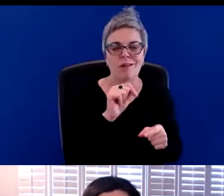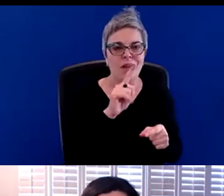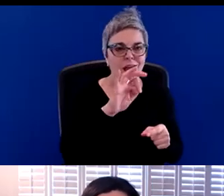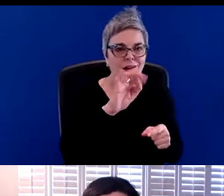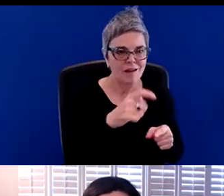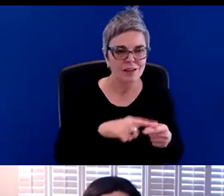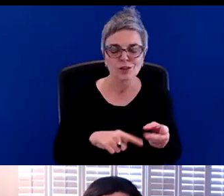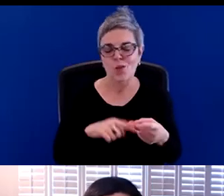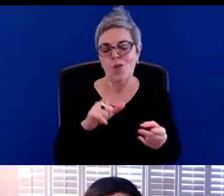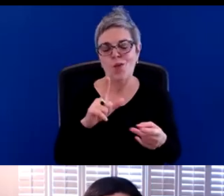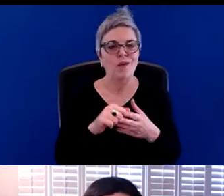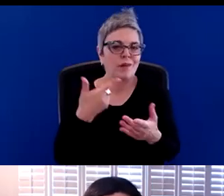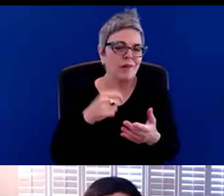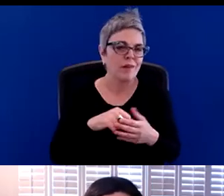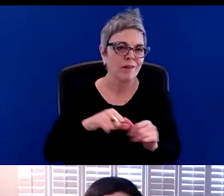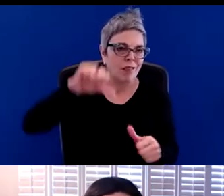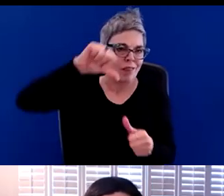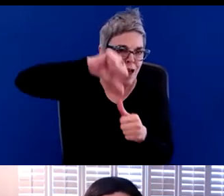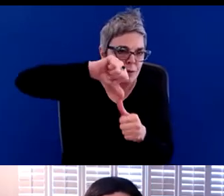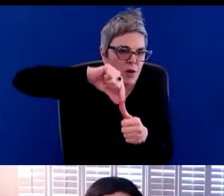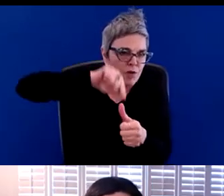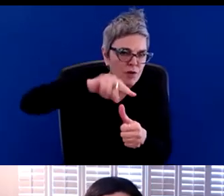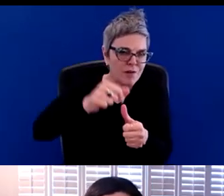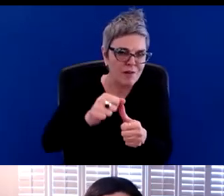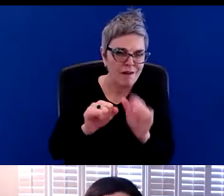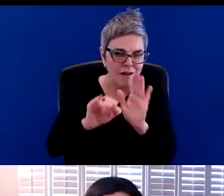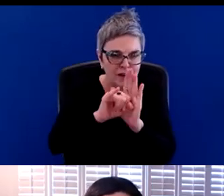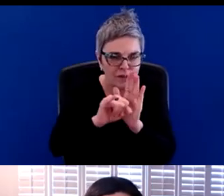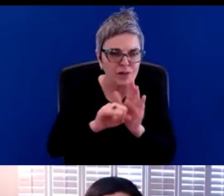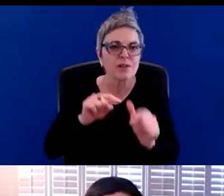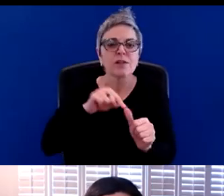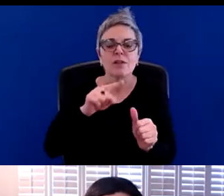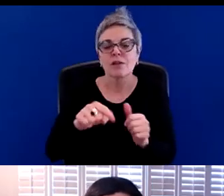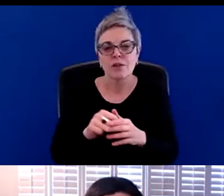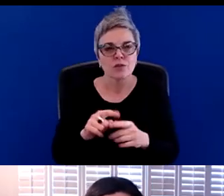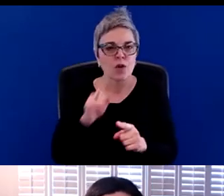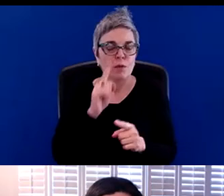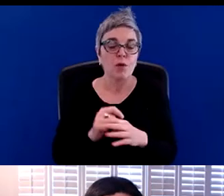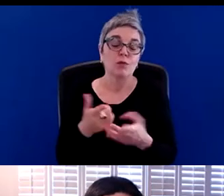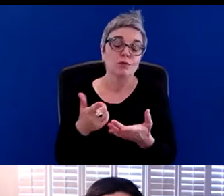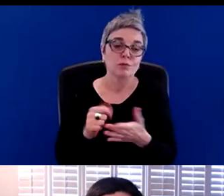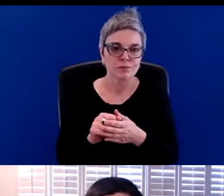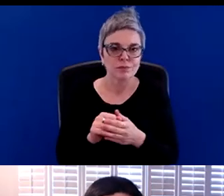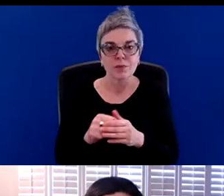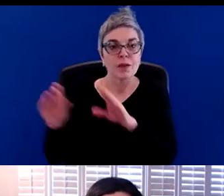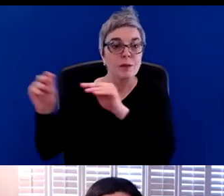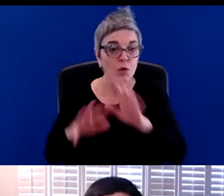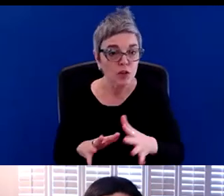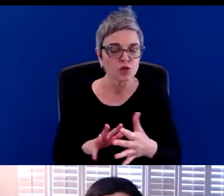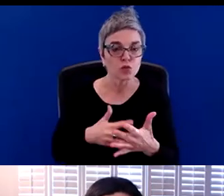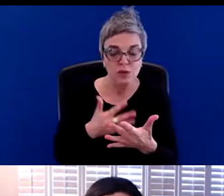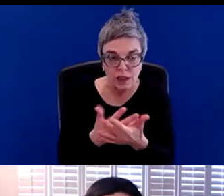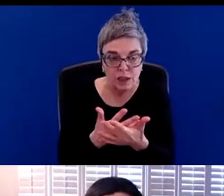identified who were talking about immigration, detention, reproductive justice, and barriers and things of that